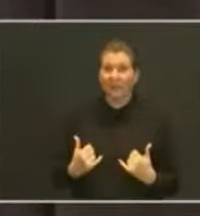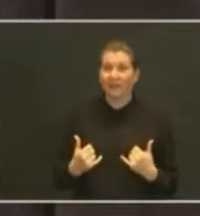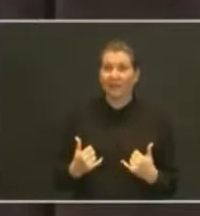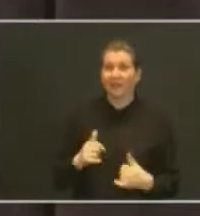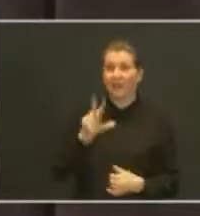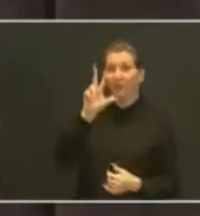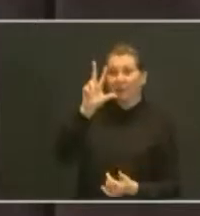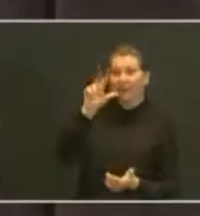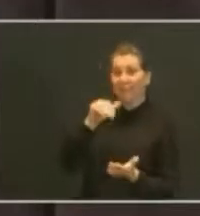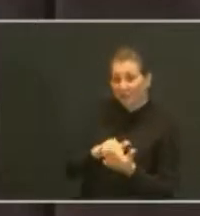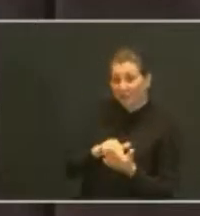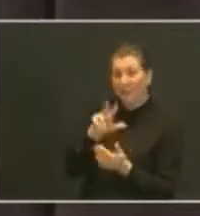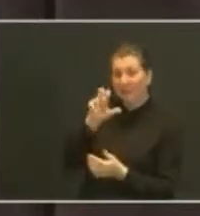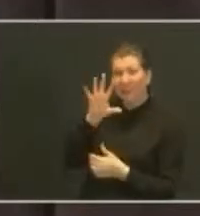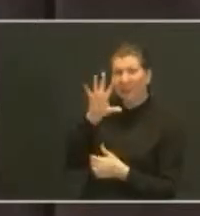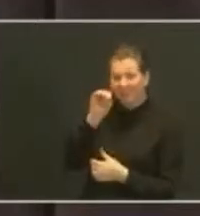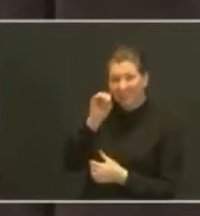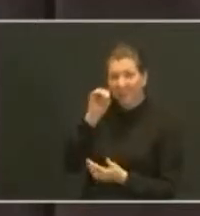We have